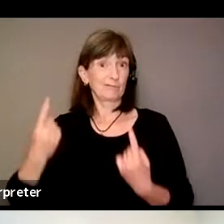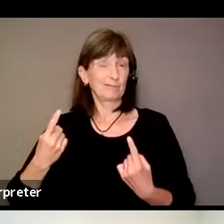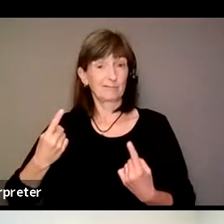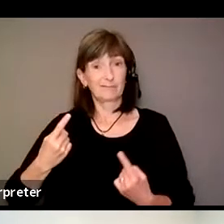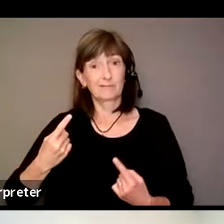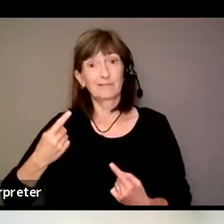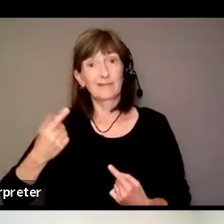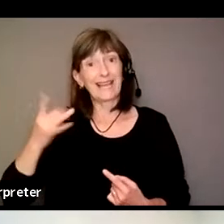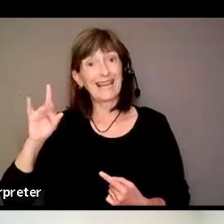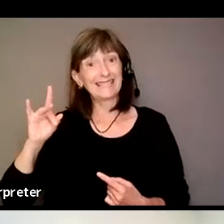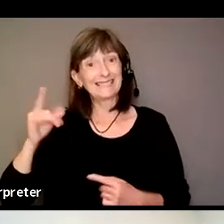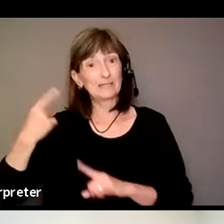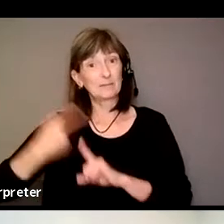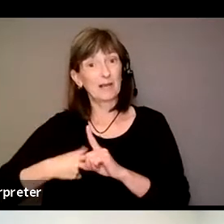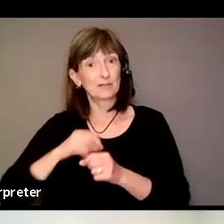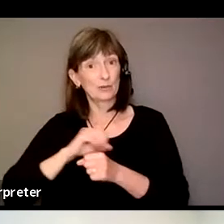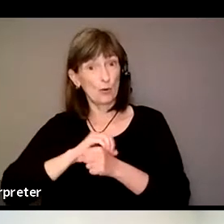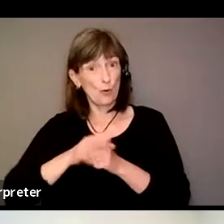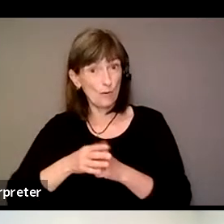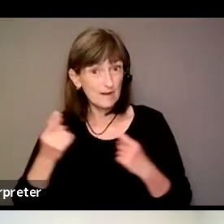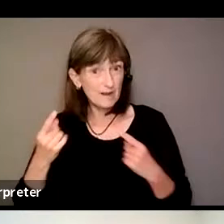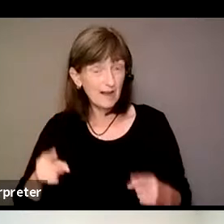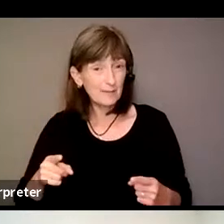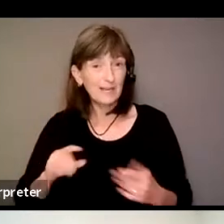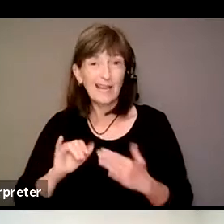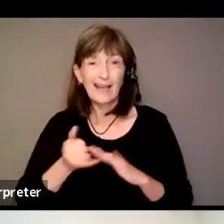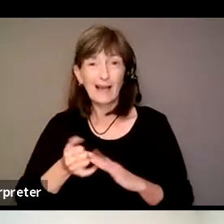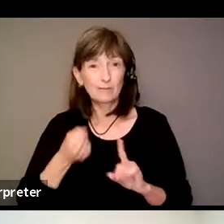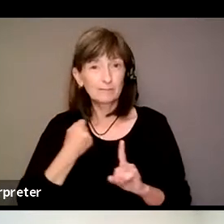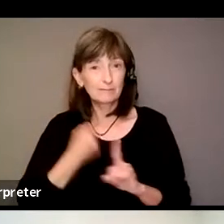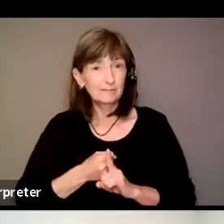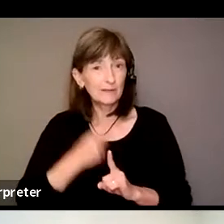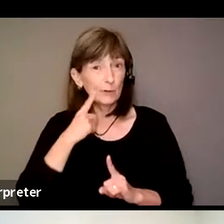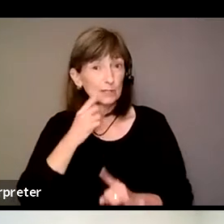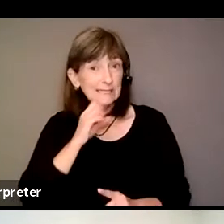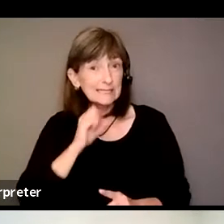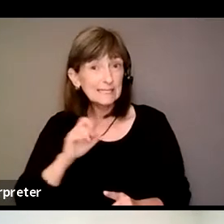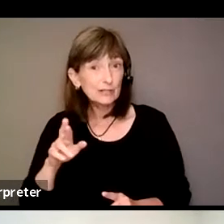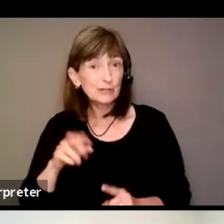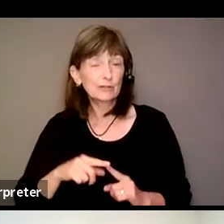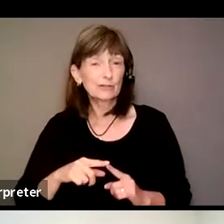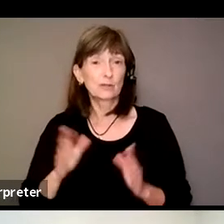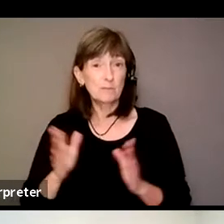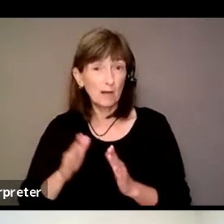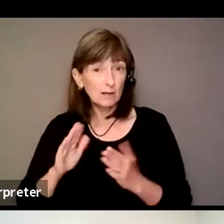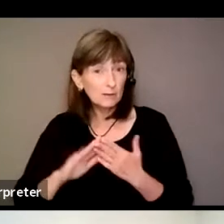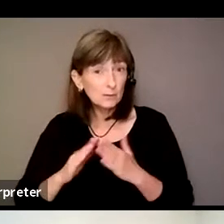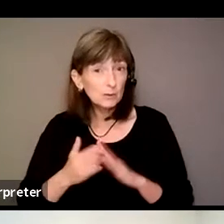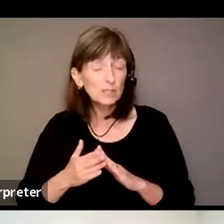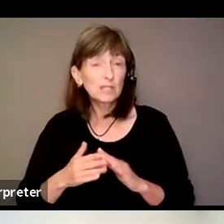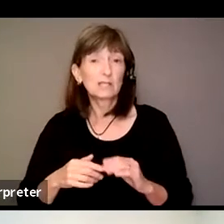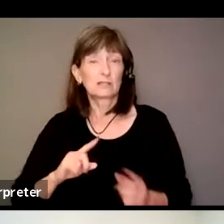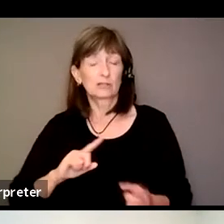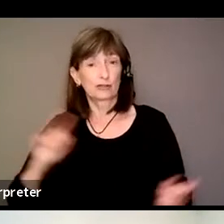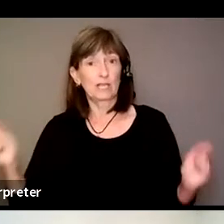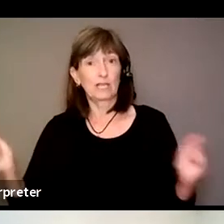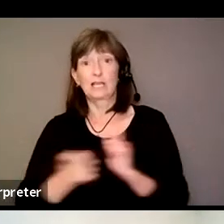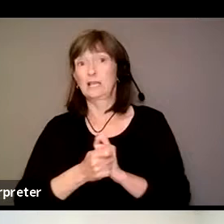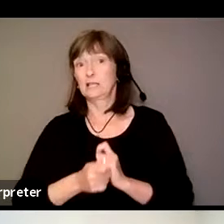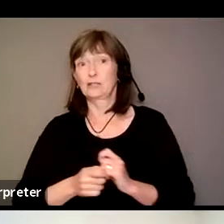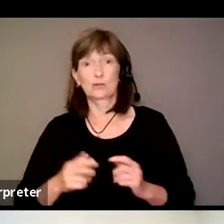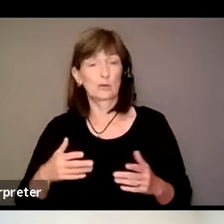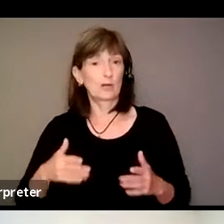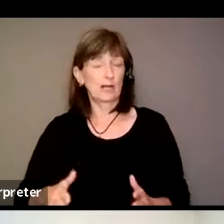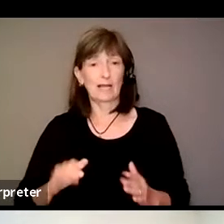half, and the effect that it had on seniors and the members in our communities, how we had to do things differently for members of